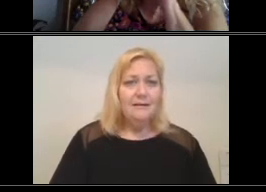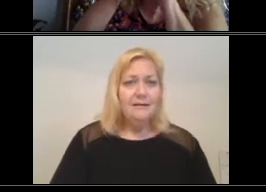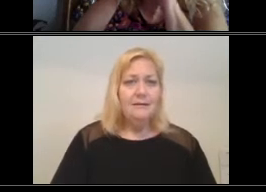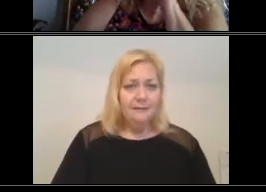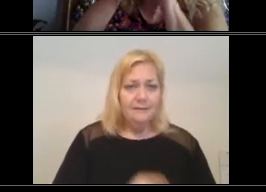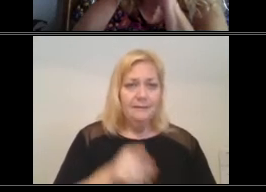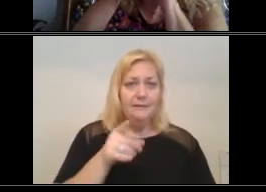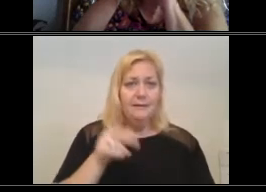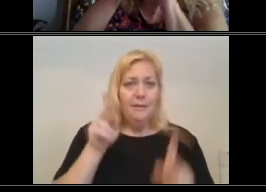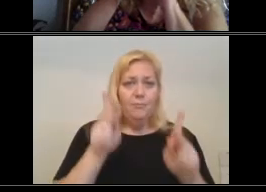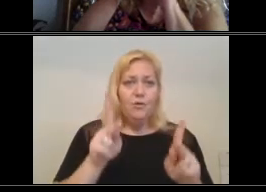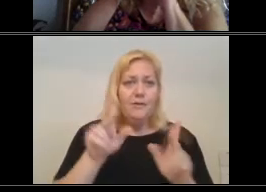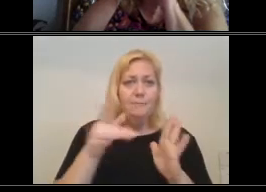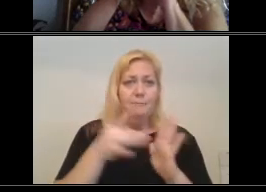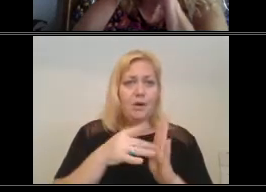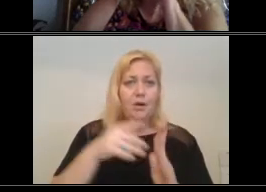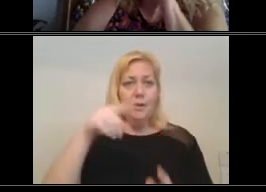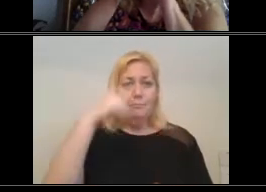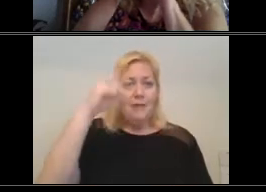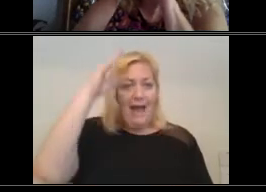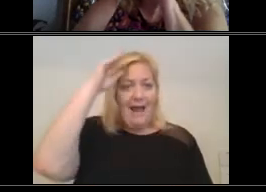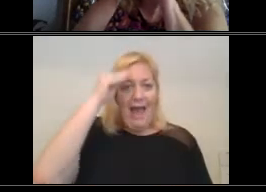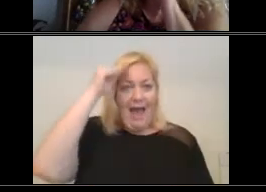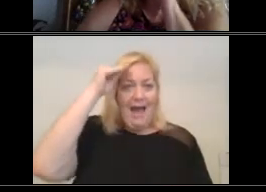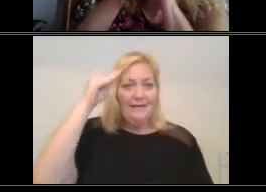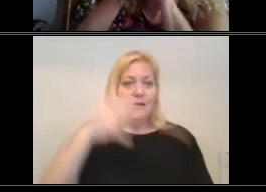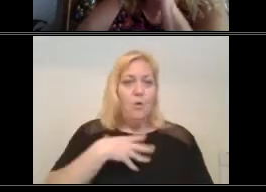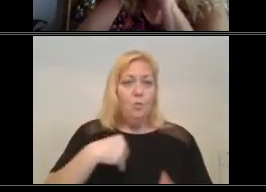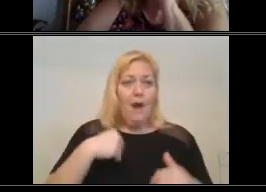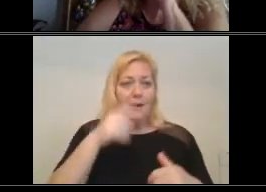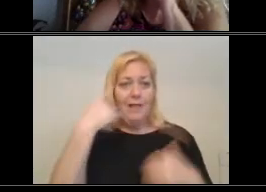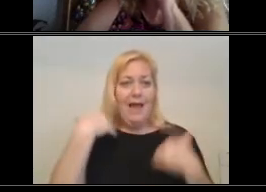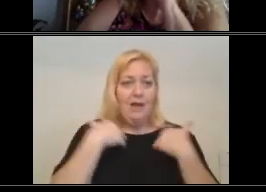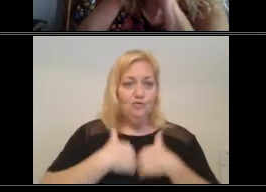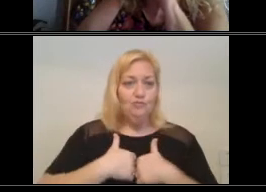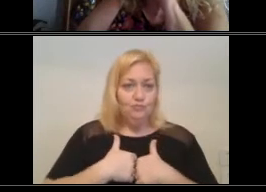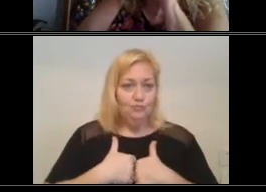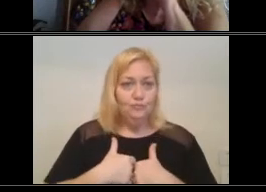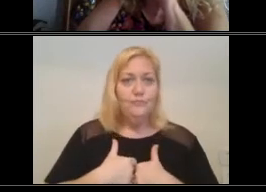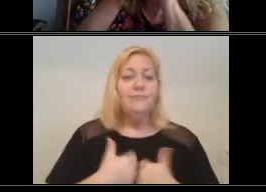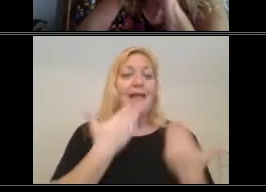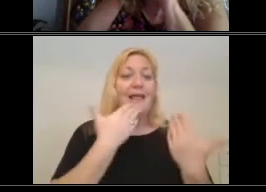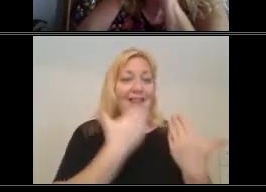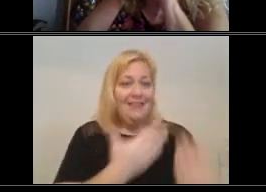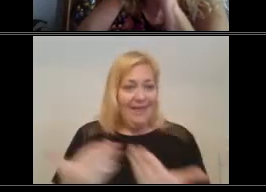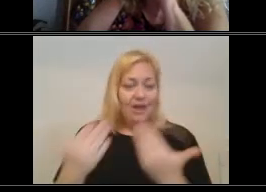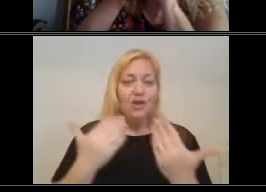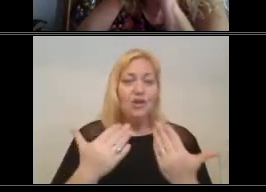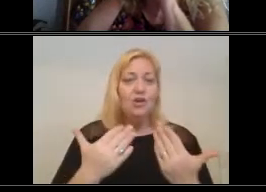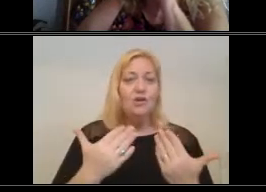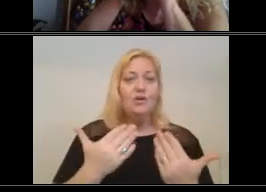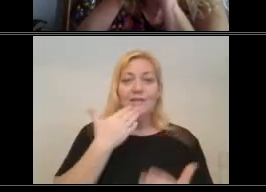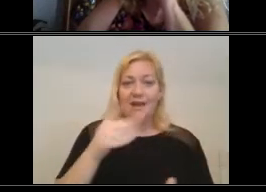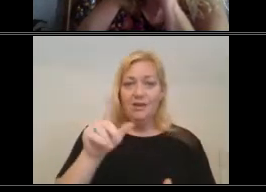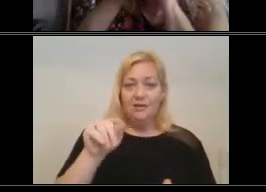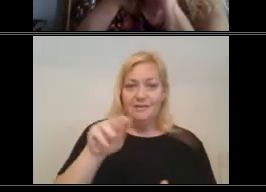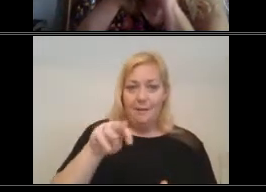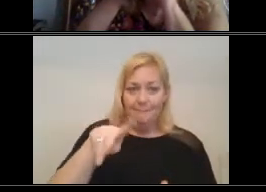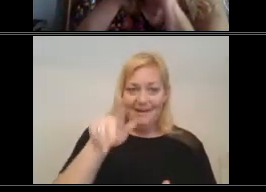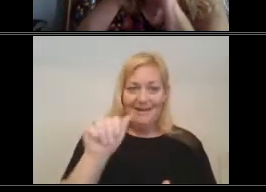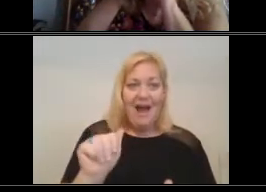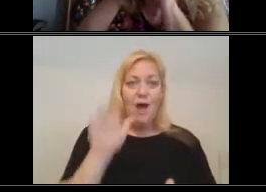help. Thank you so much, Naila, for having me, and to the panelists. Thank you all, and thanks, Amika. It's always